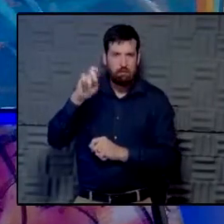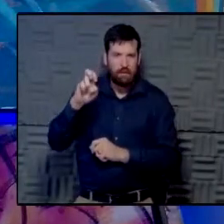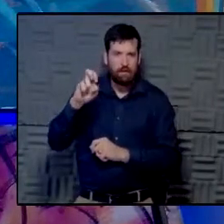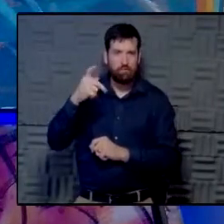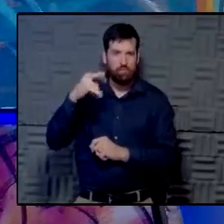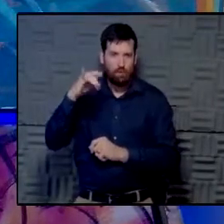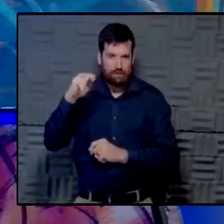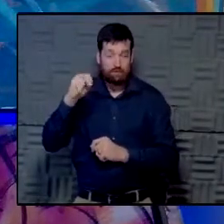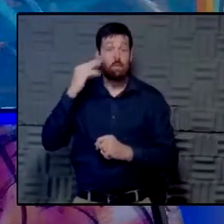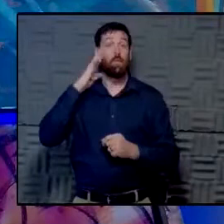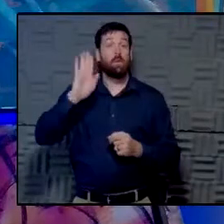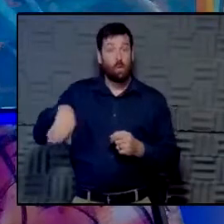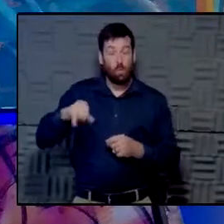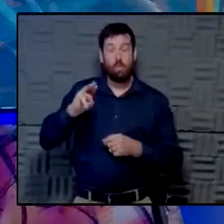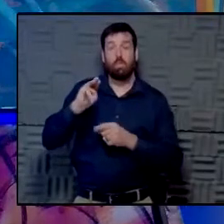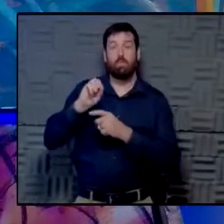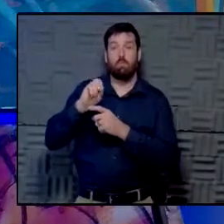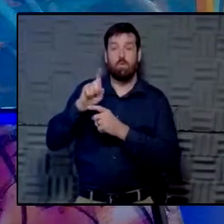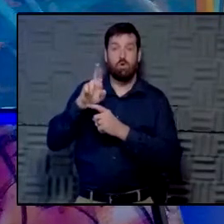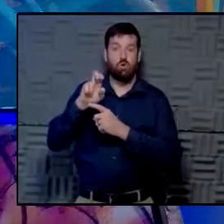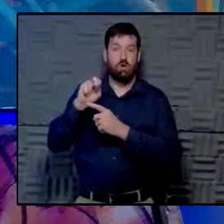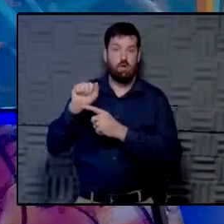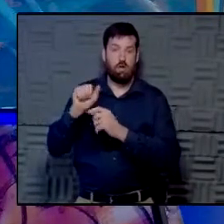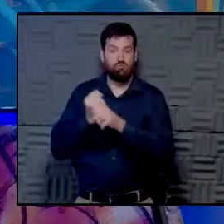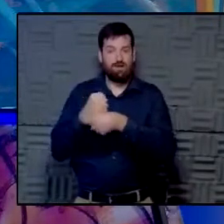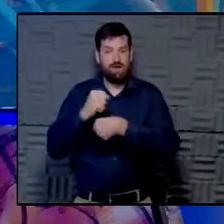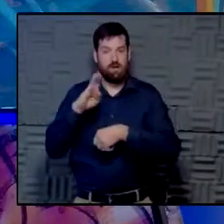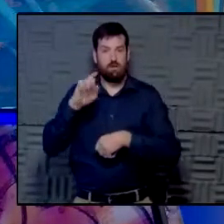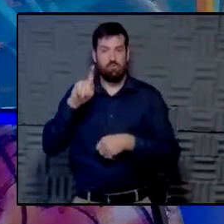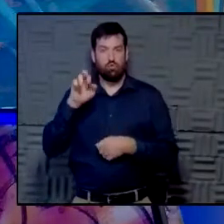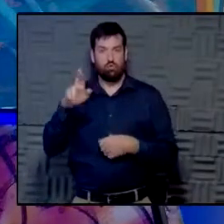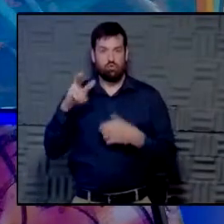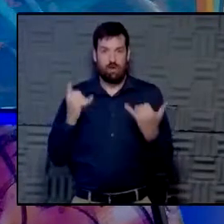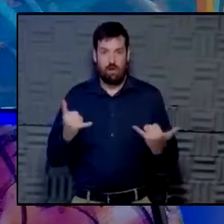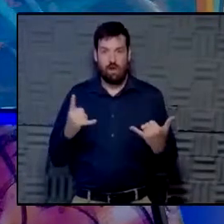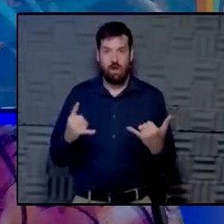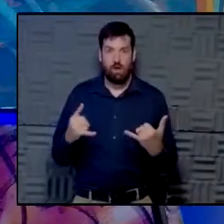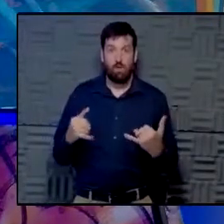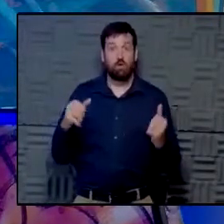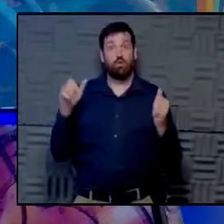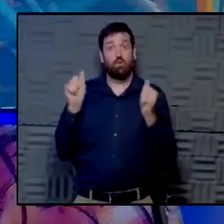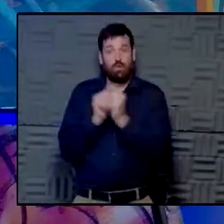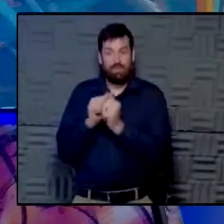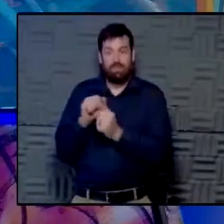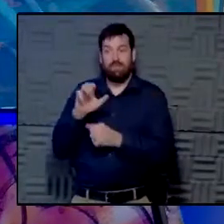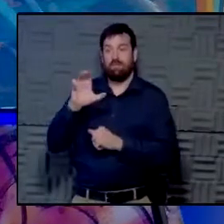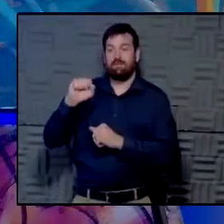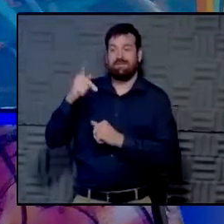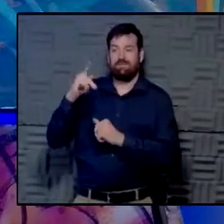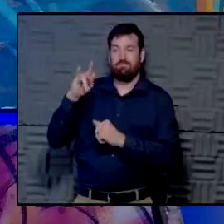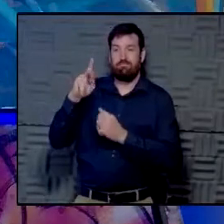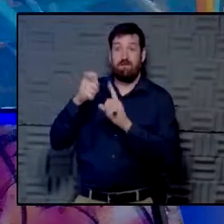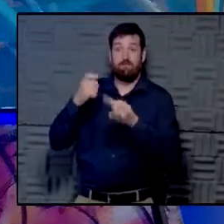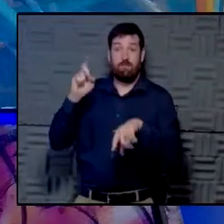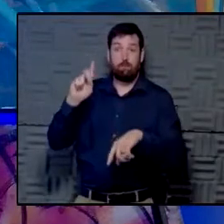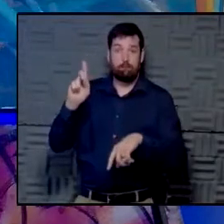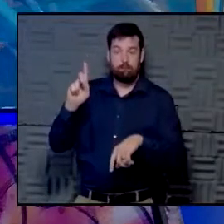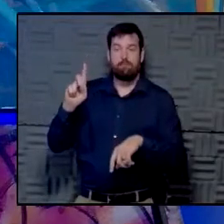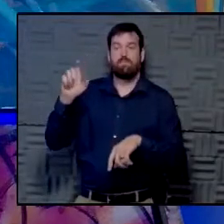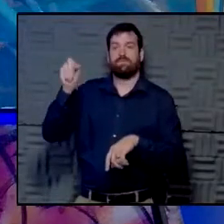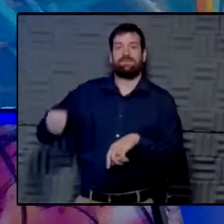that Moderna is creating a booster vaccine with the spike from the South African